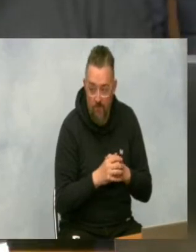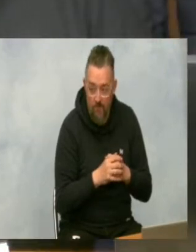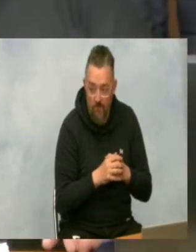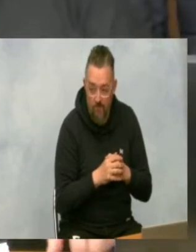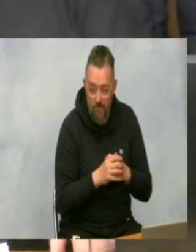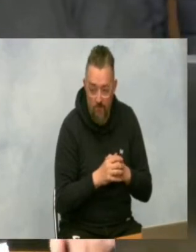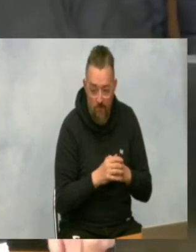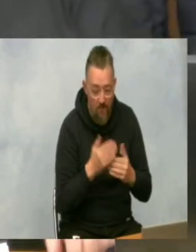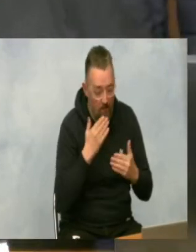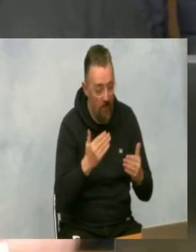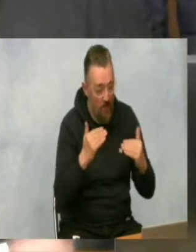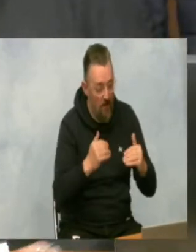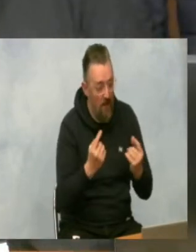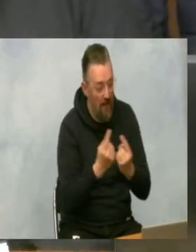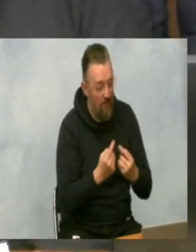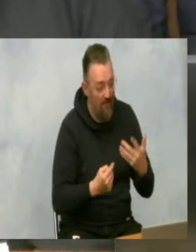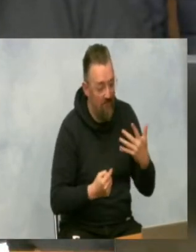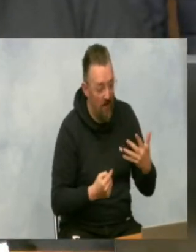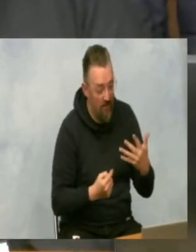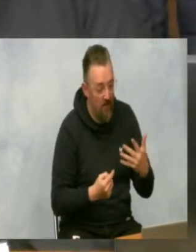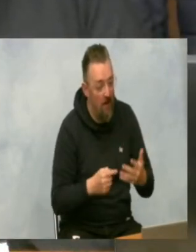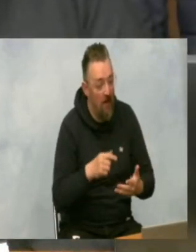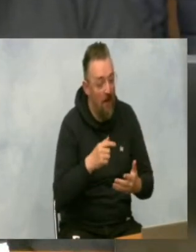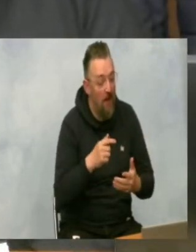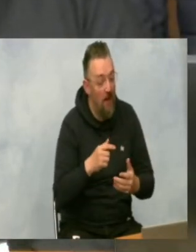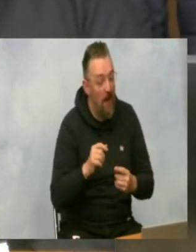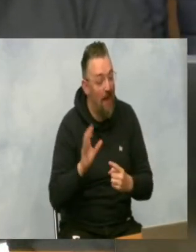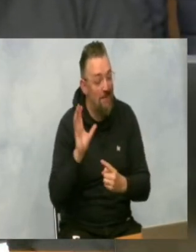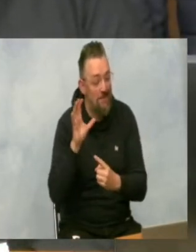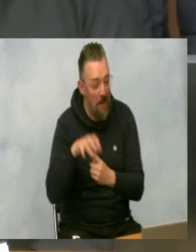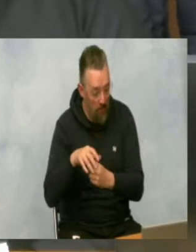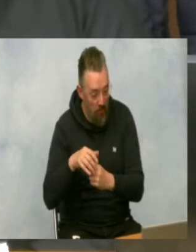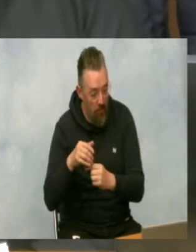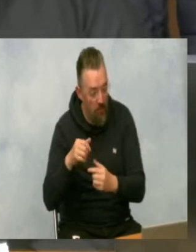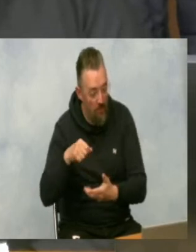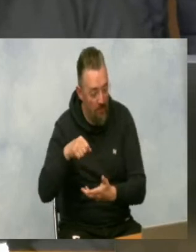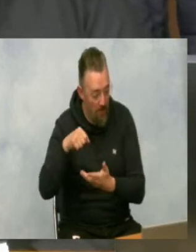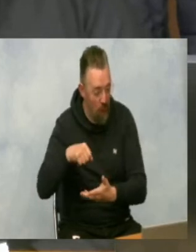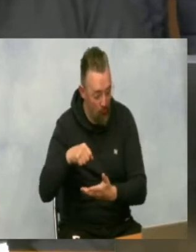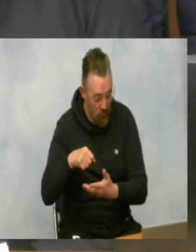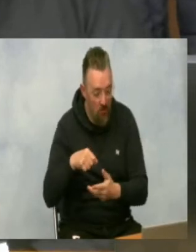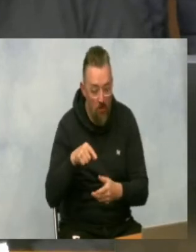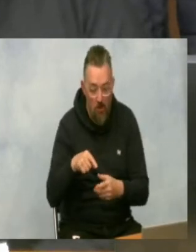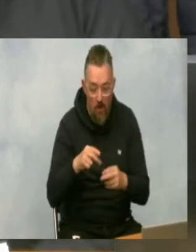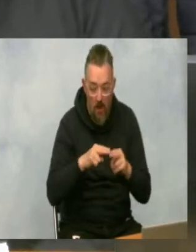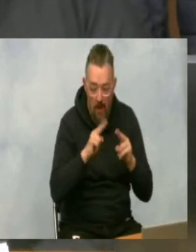No. Item 5 on the agenda, capital budget monitoring 22-23,